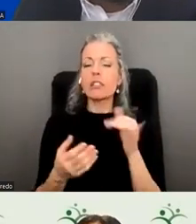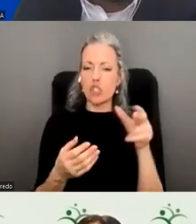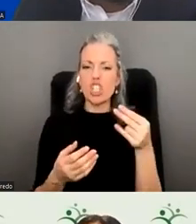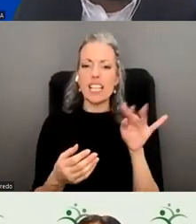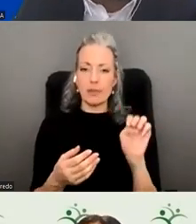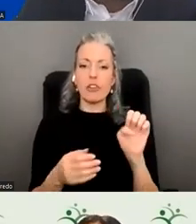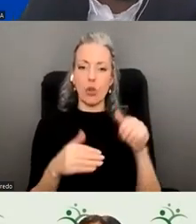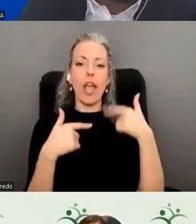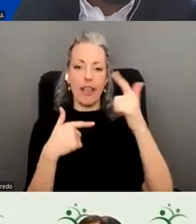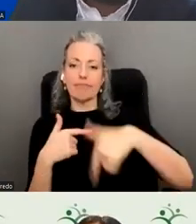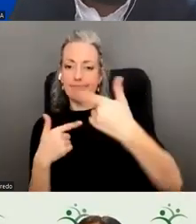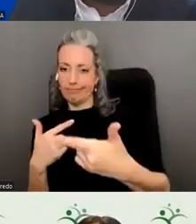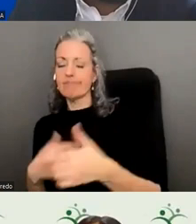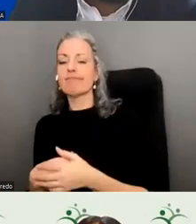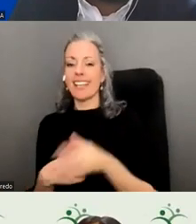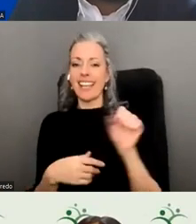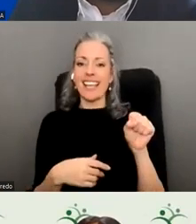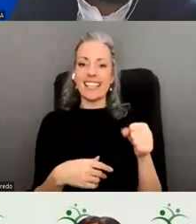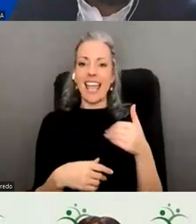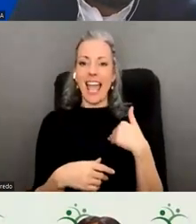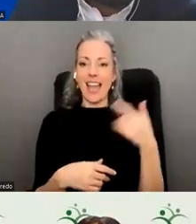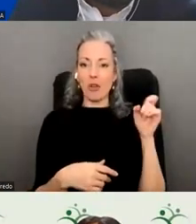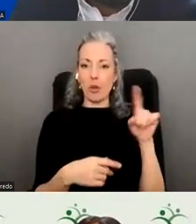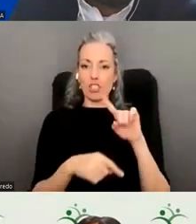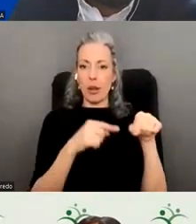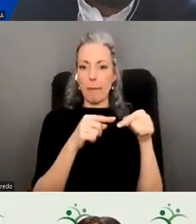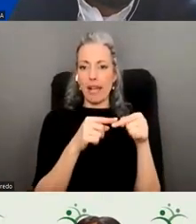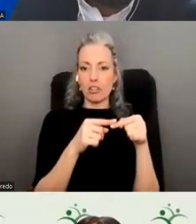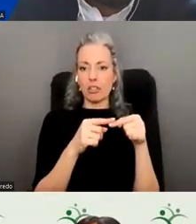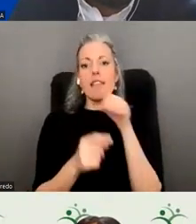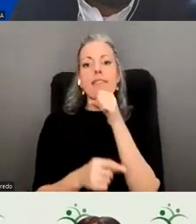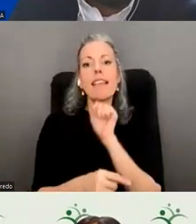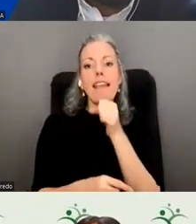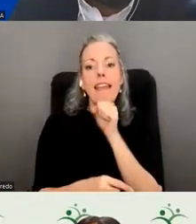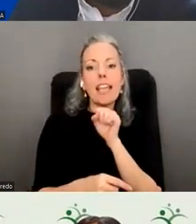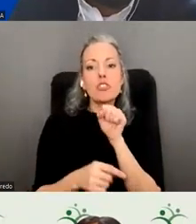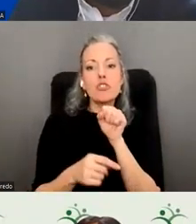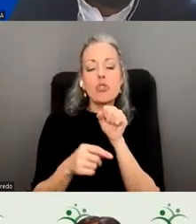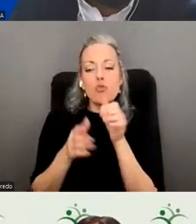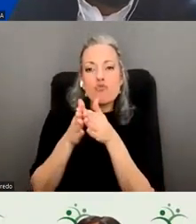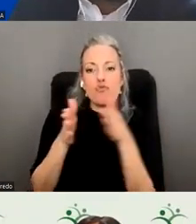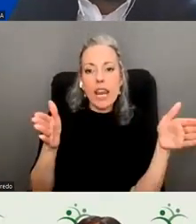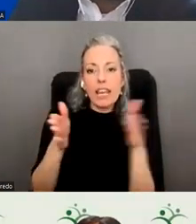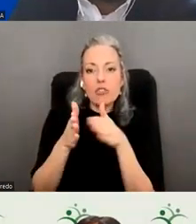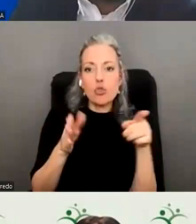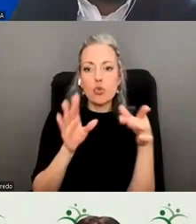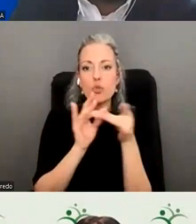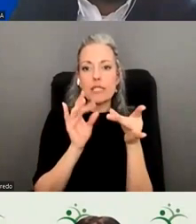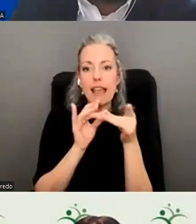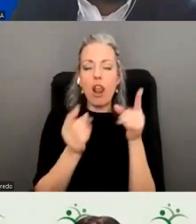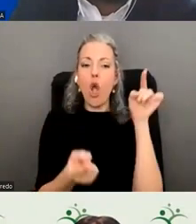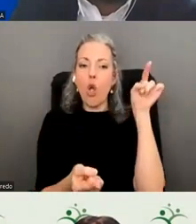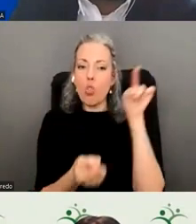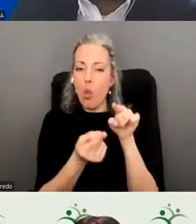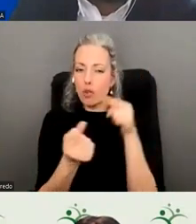you. Yeah, I just had a question about the age range that you had mentioned, lowering it to